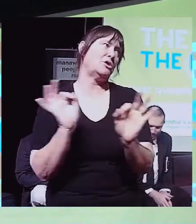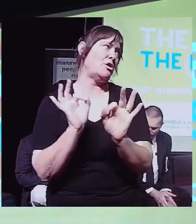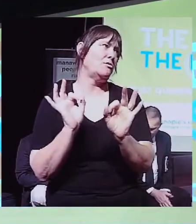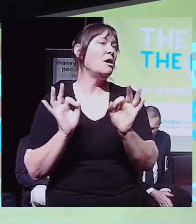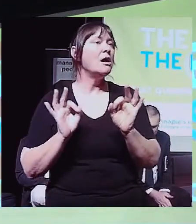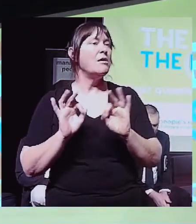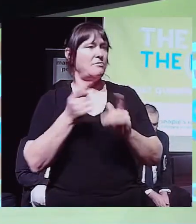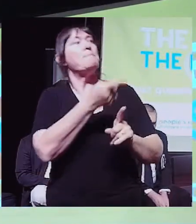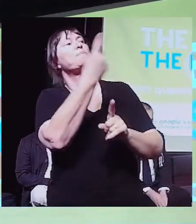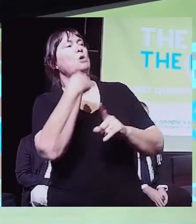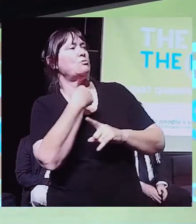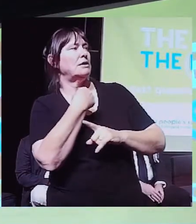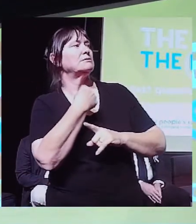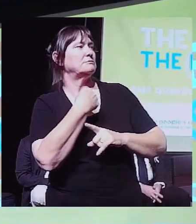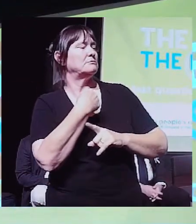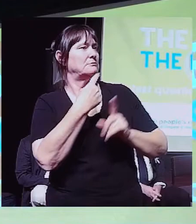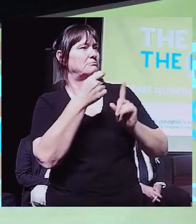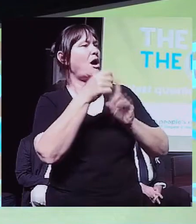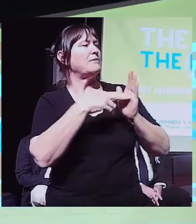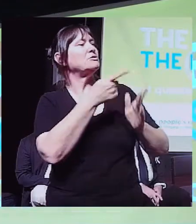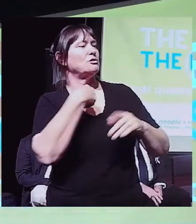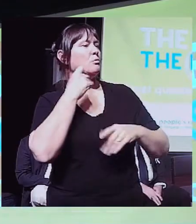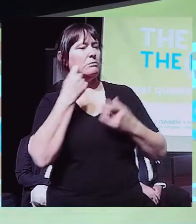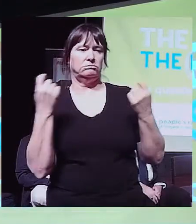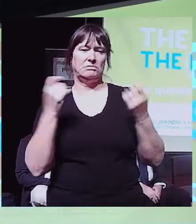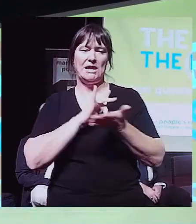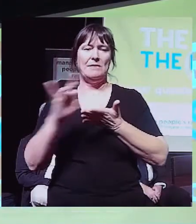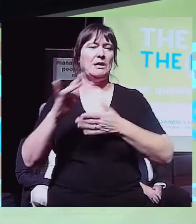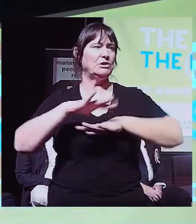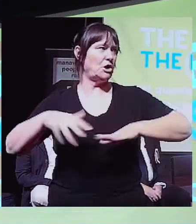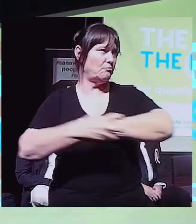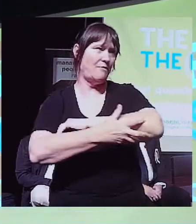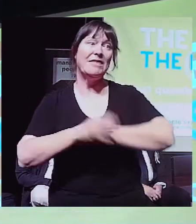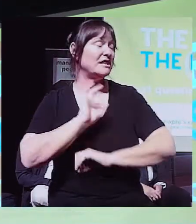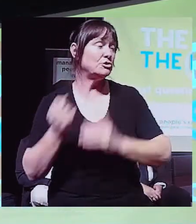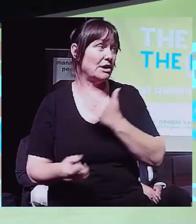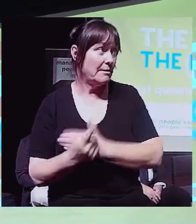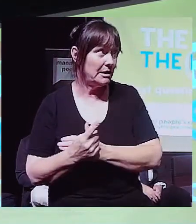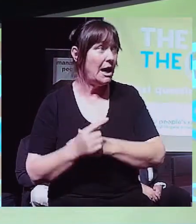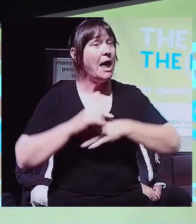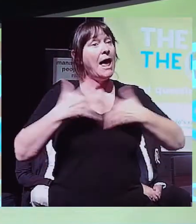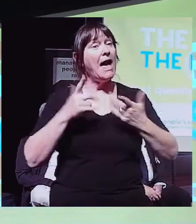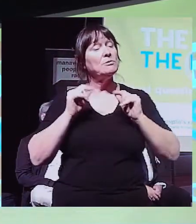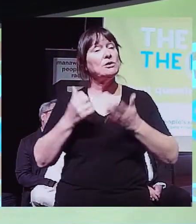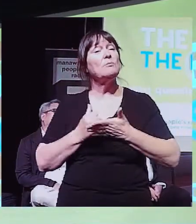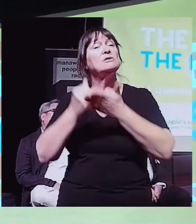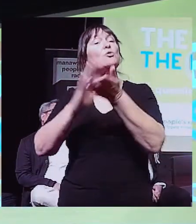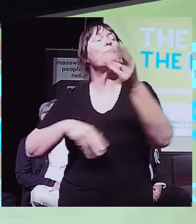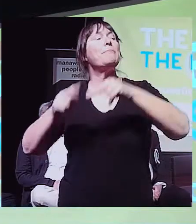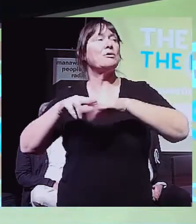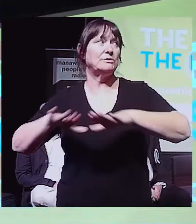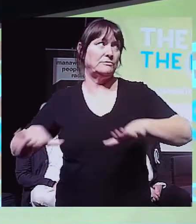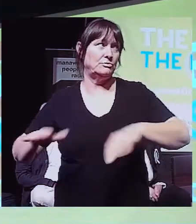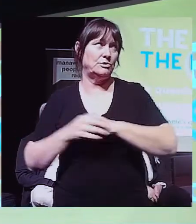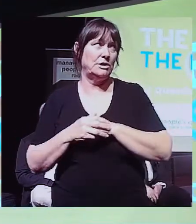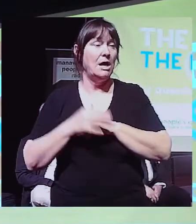that we were promised by the Prime Minister. So how do we deal with this? You deal with child poverty by supporting the parents of children. The first policy that National's announced that